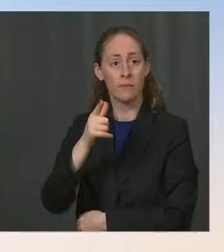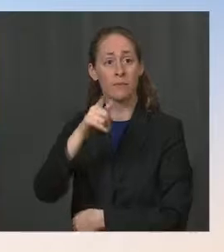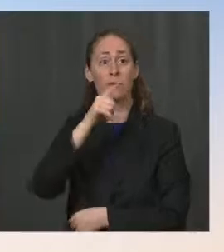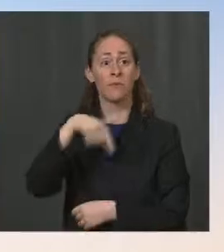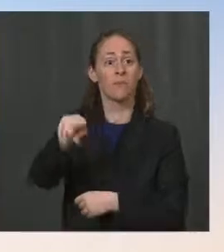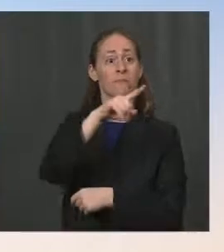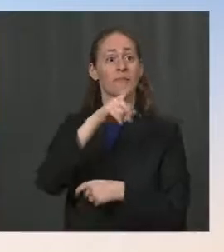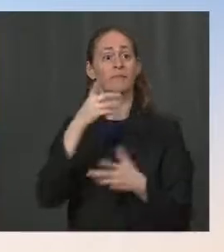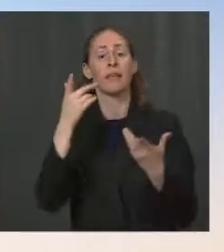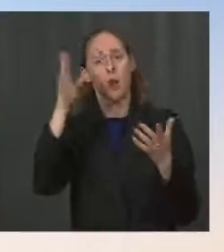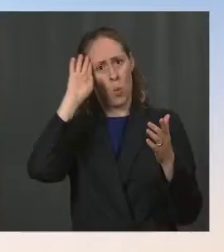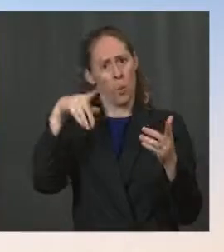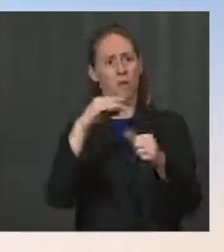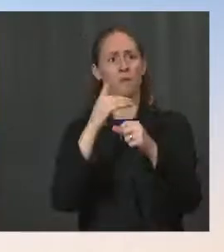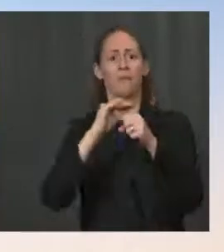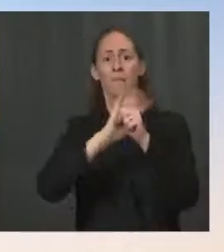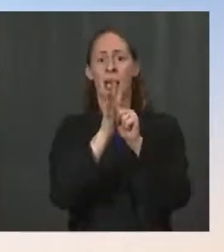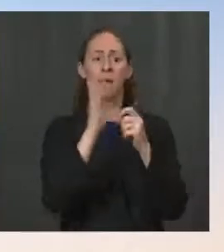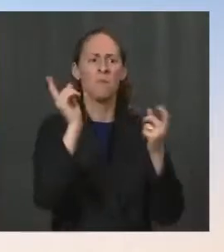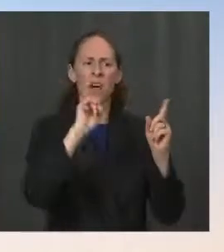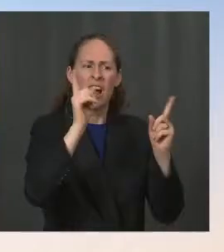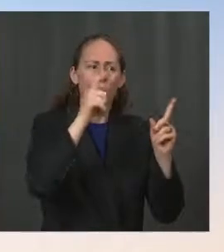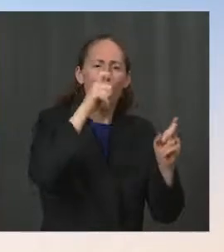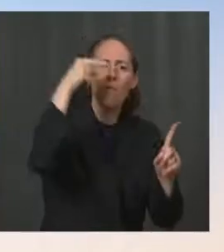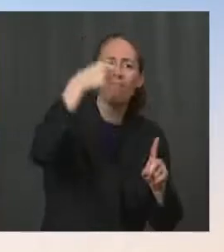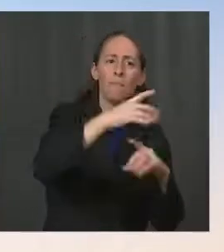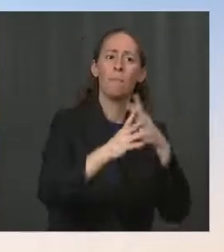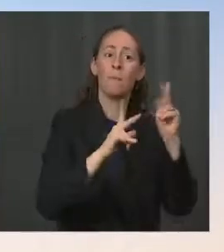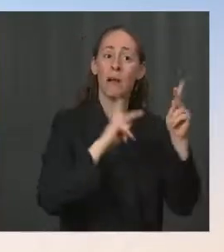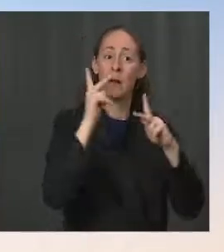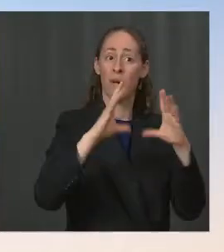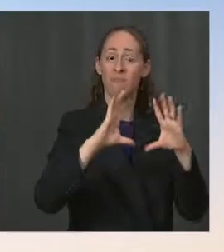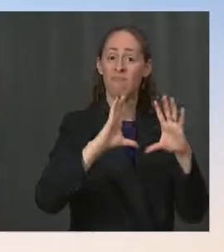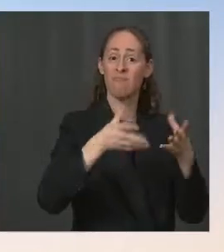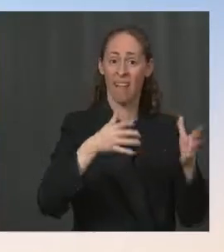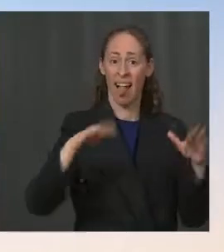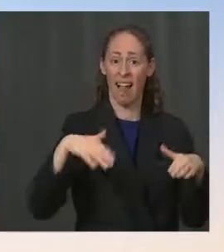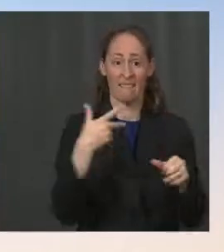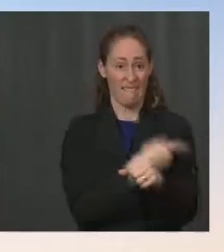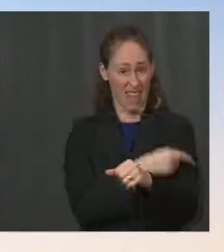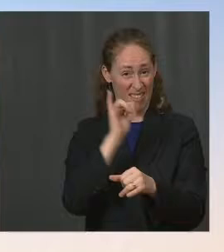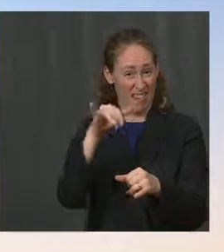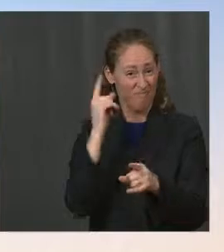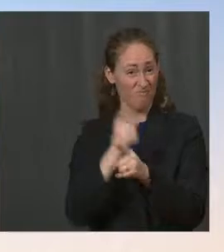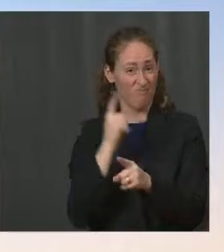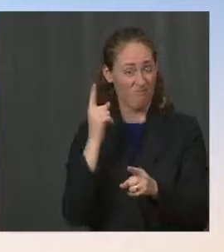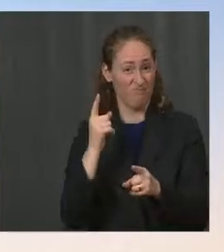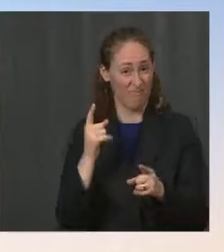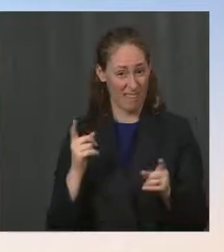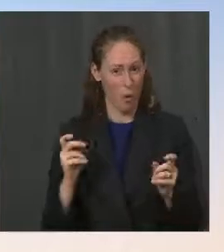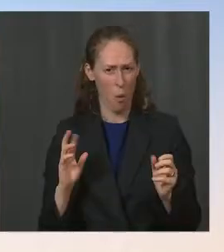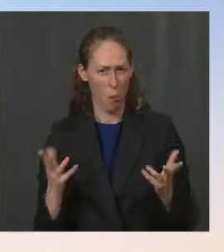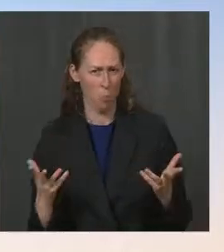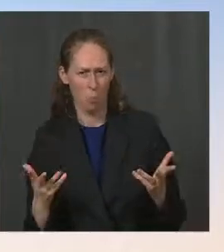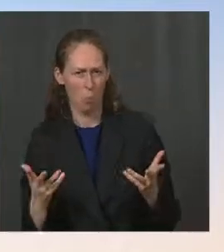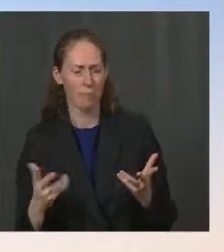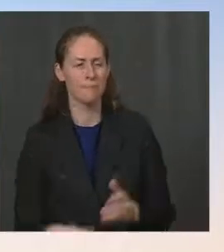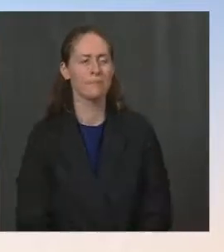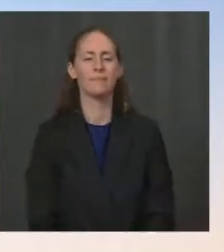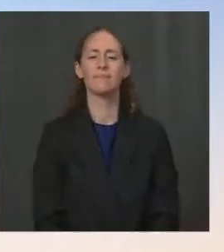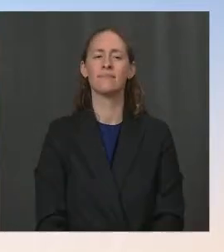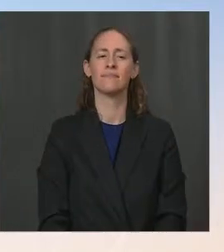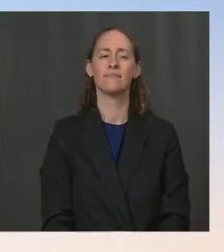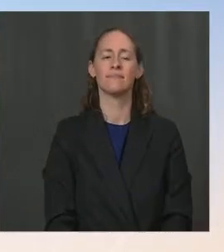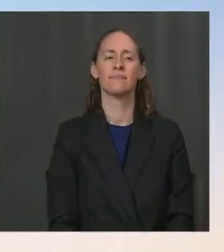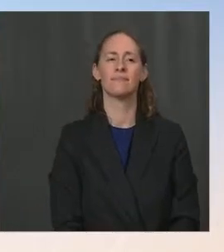frequently by the White House possibly be counterproductive at this stage to protecting some Americans? Well, I would say first, we continue to track